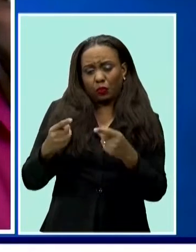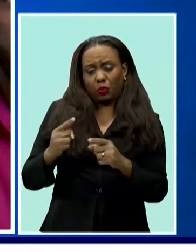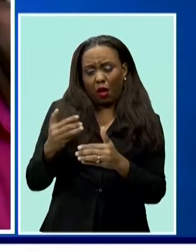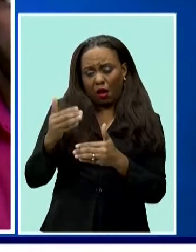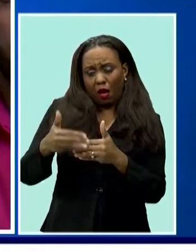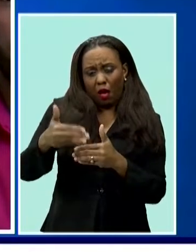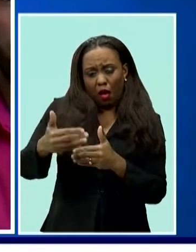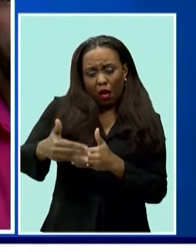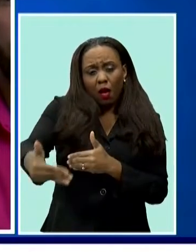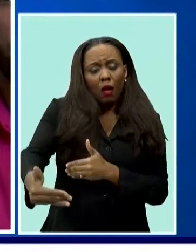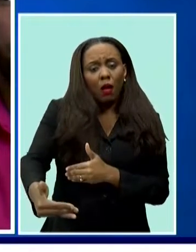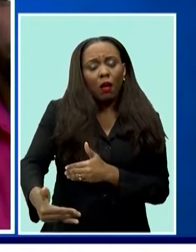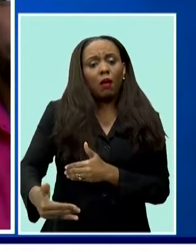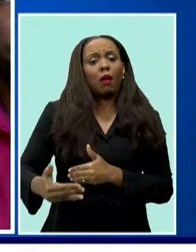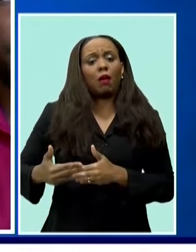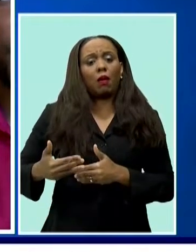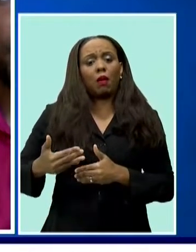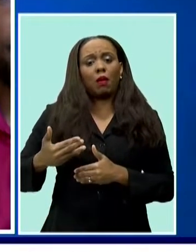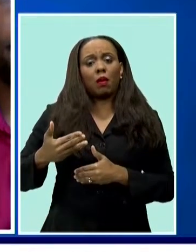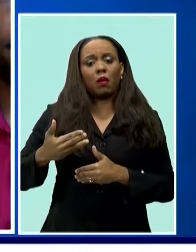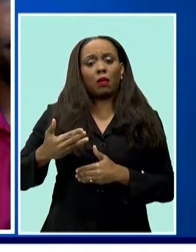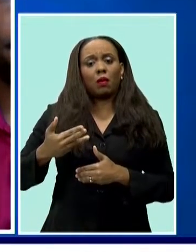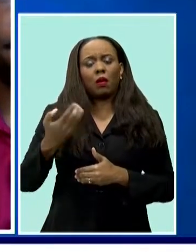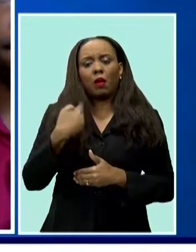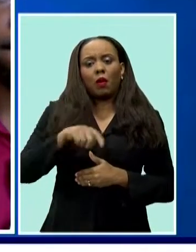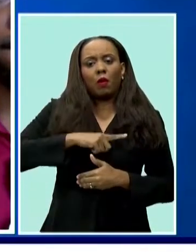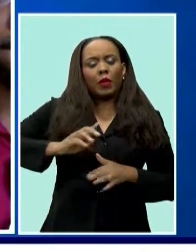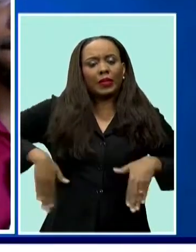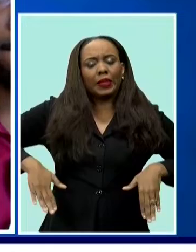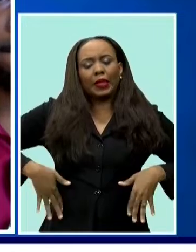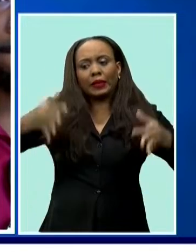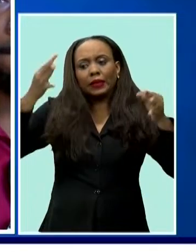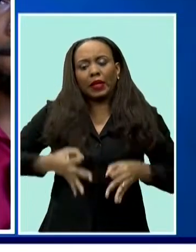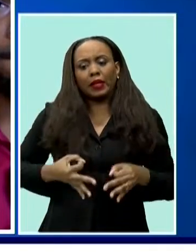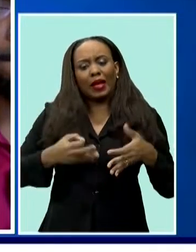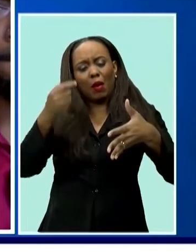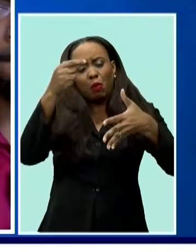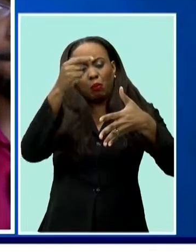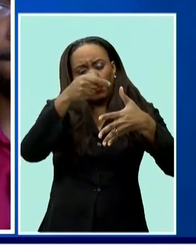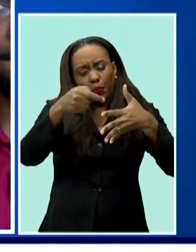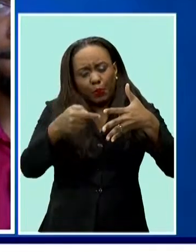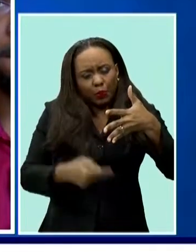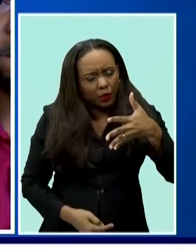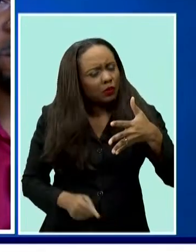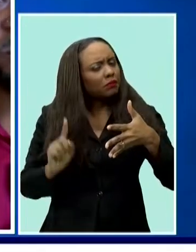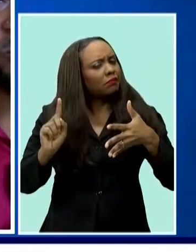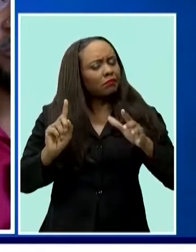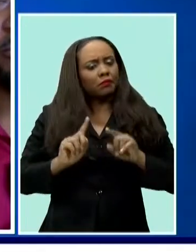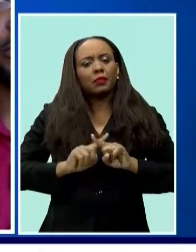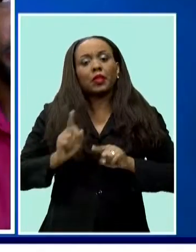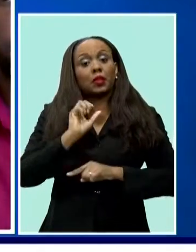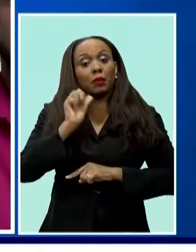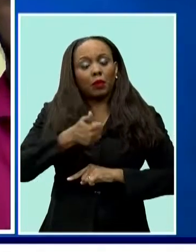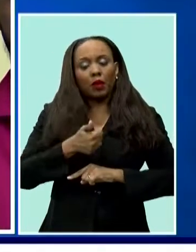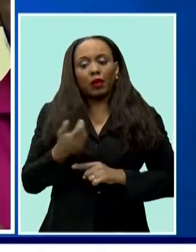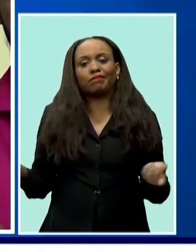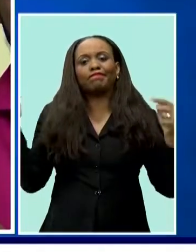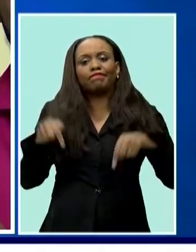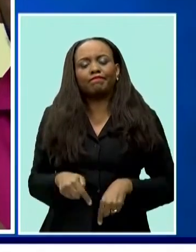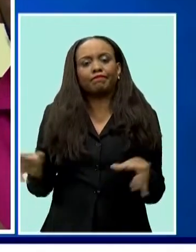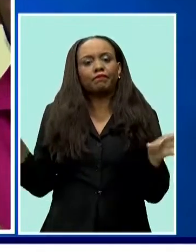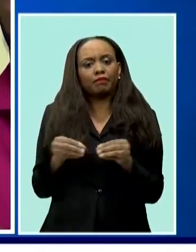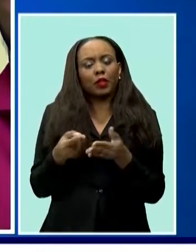reached an accord on every single item, so we return tomorrow to resume our